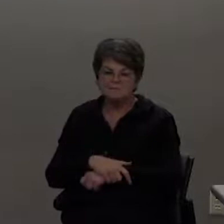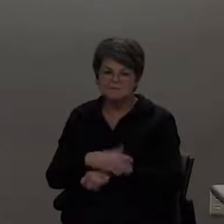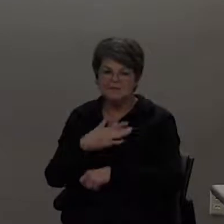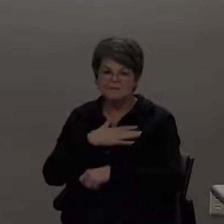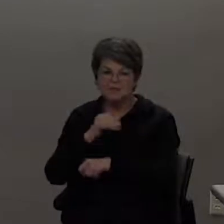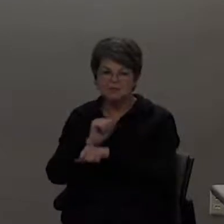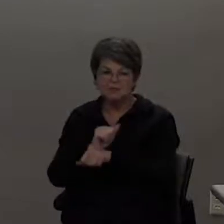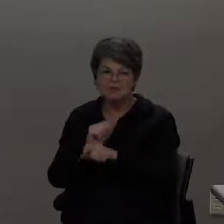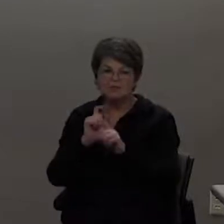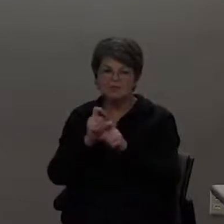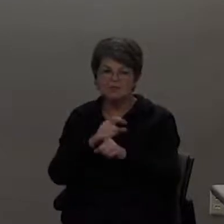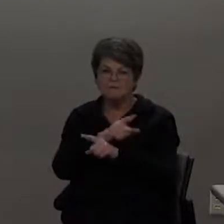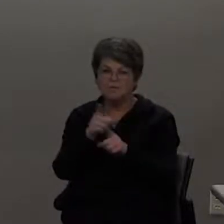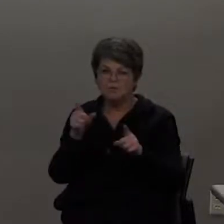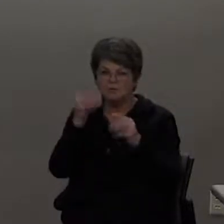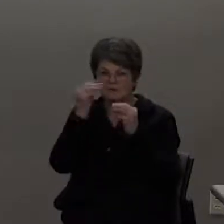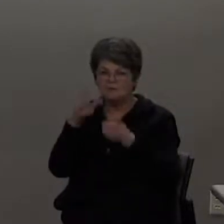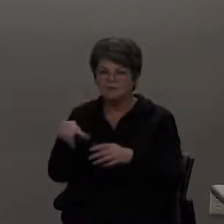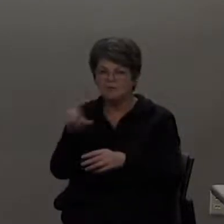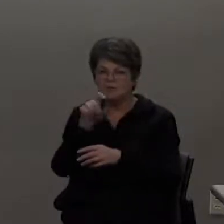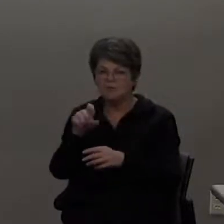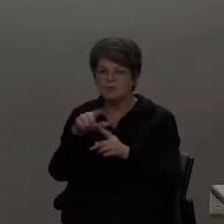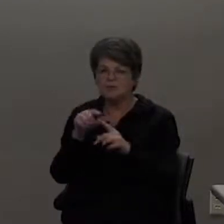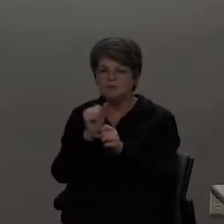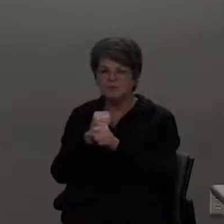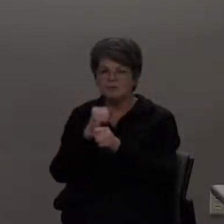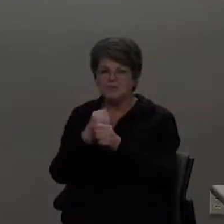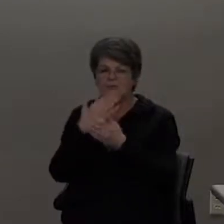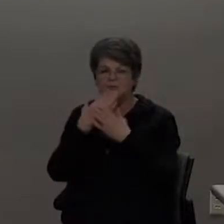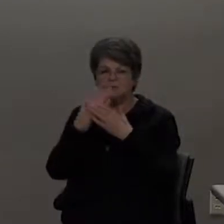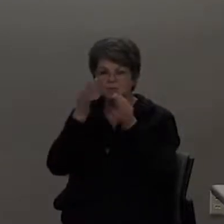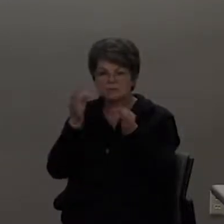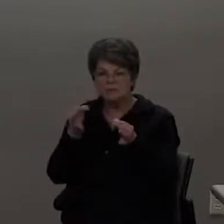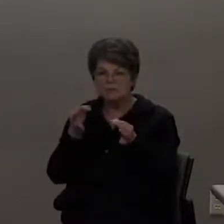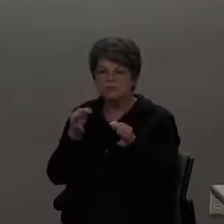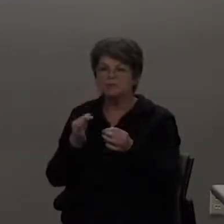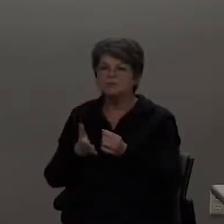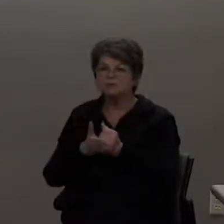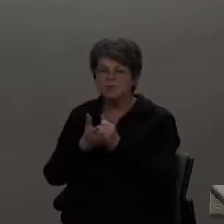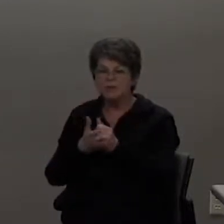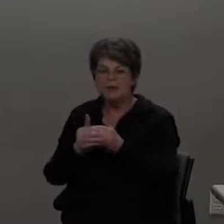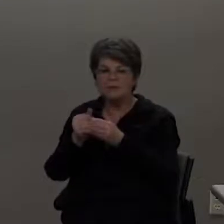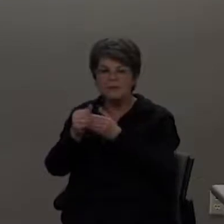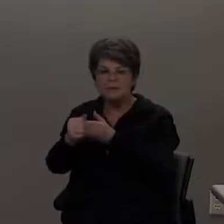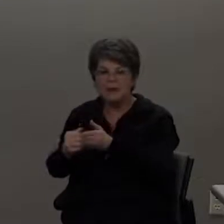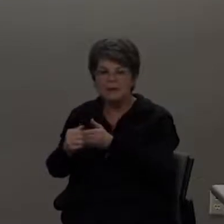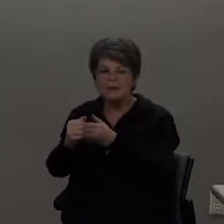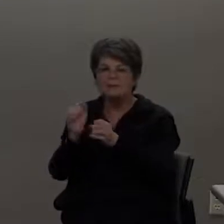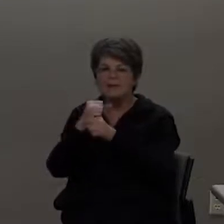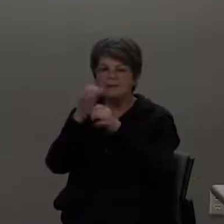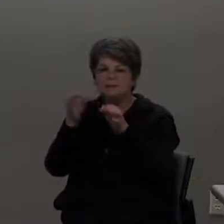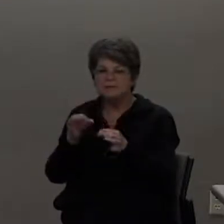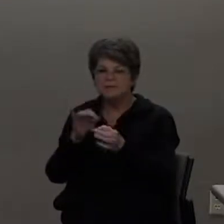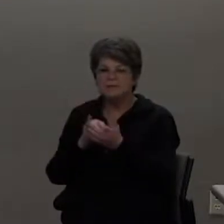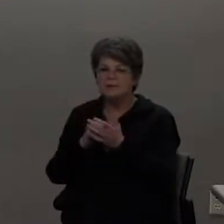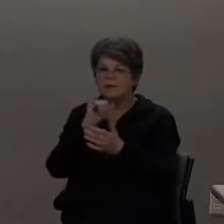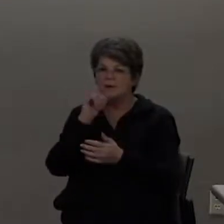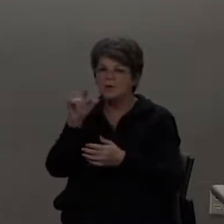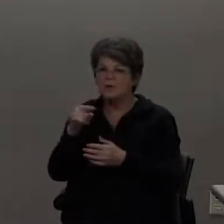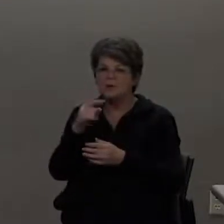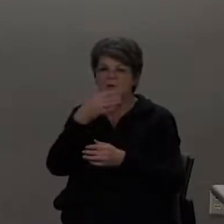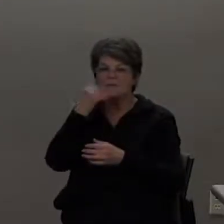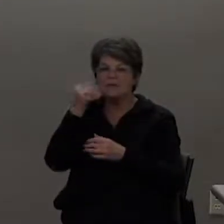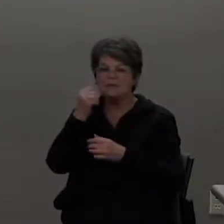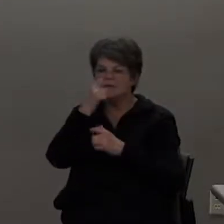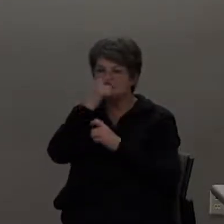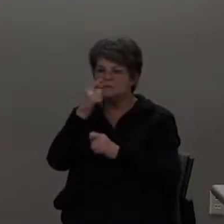My job is to give you the information you need to make informed decisions, is to help guide you to make decisions that are going to be not just in the best